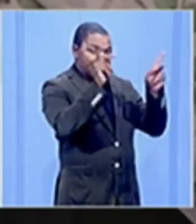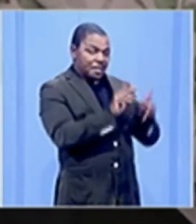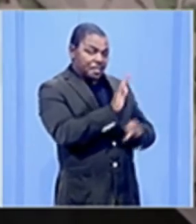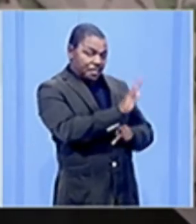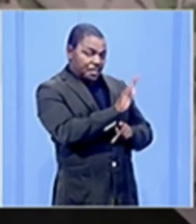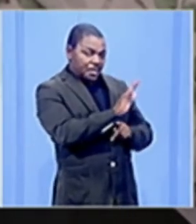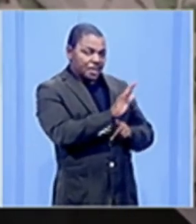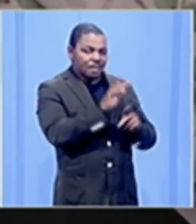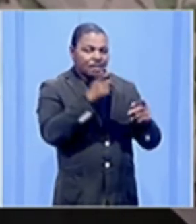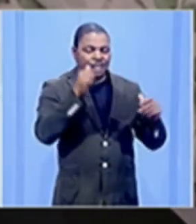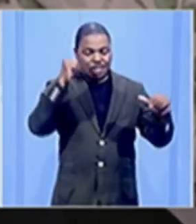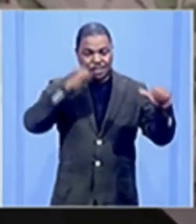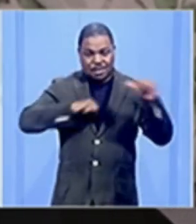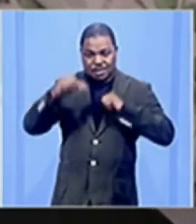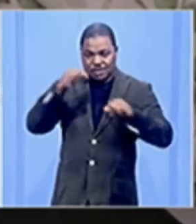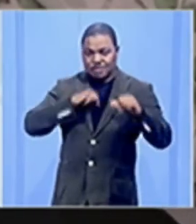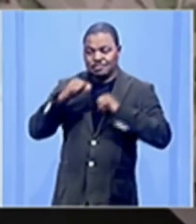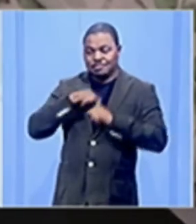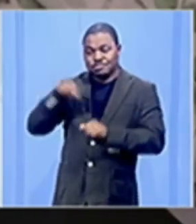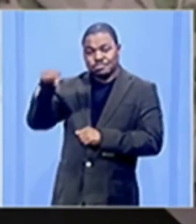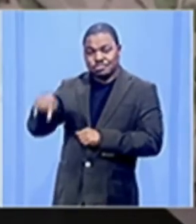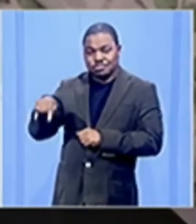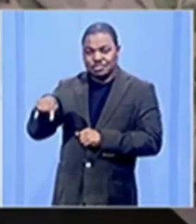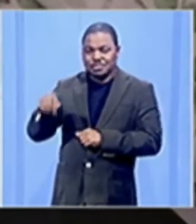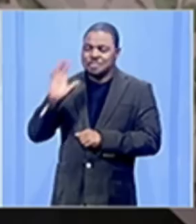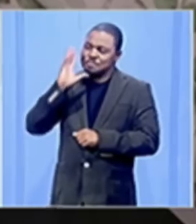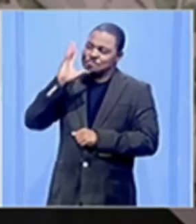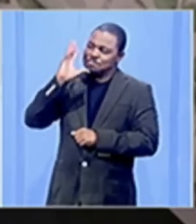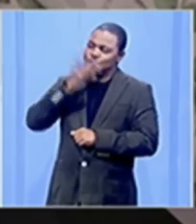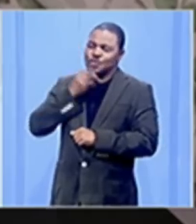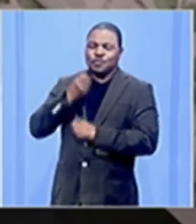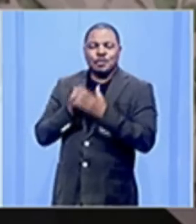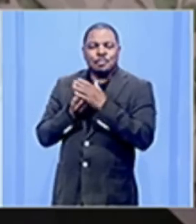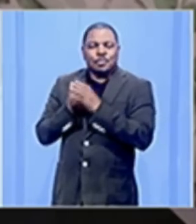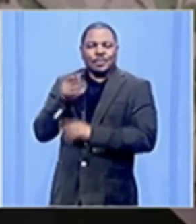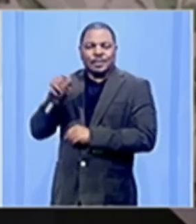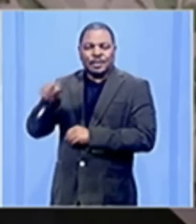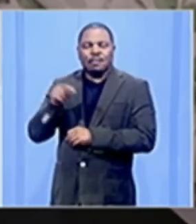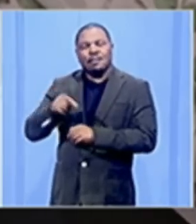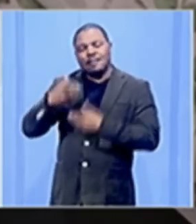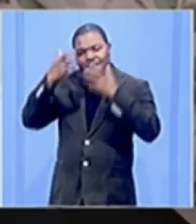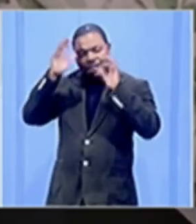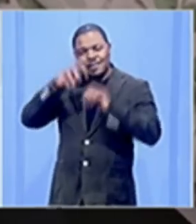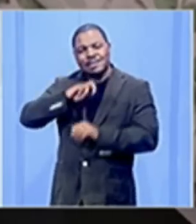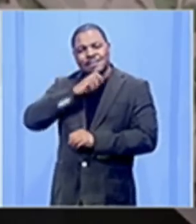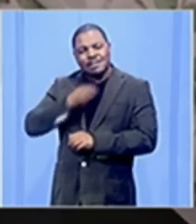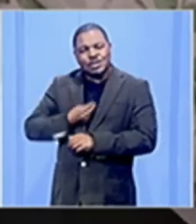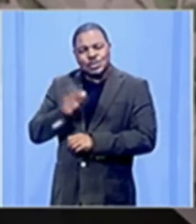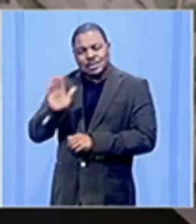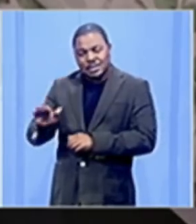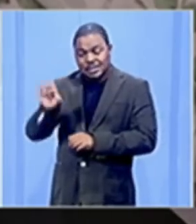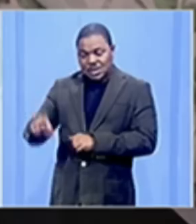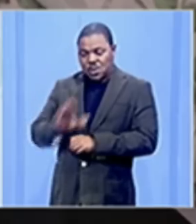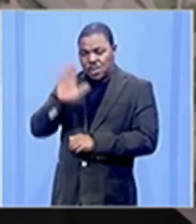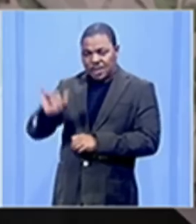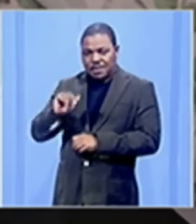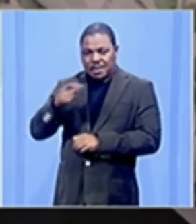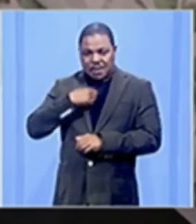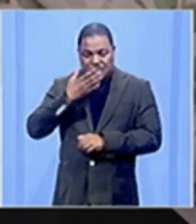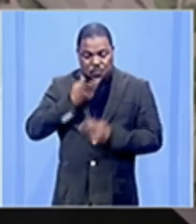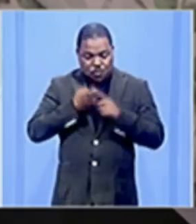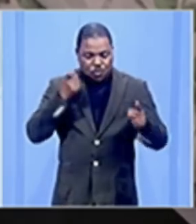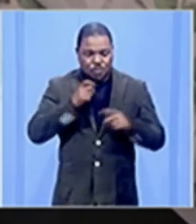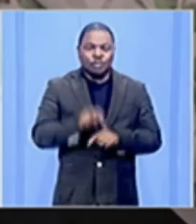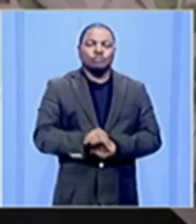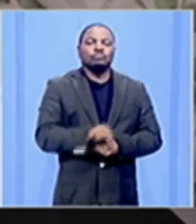go diragatsa modiro this beautiful production in The Lion King Junior go tswa mo Afrika Borwa. Re bana ba ka pa bokone